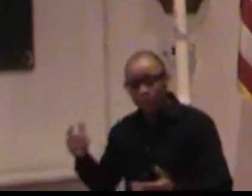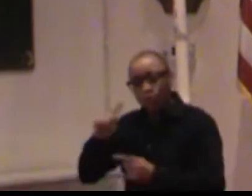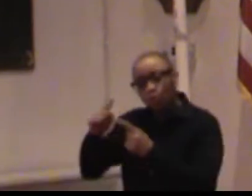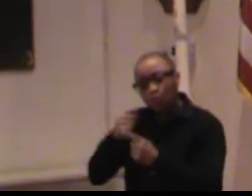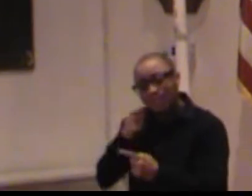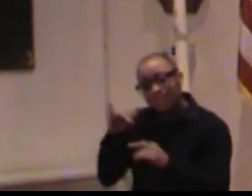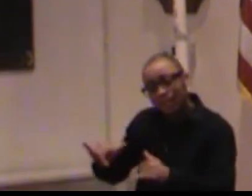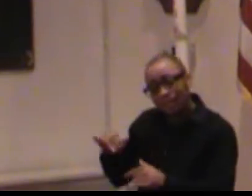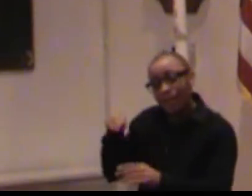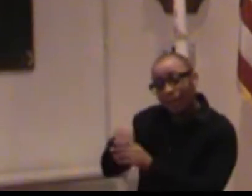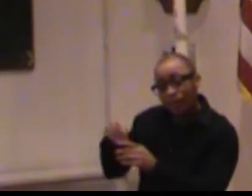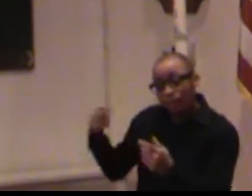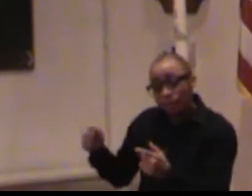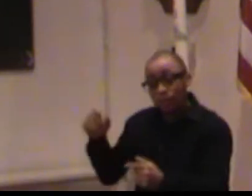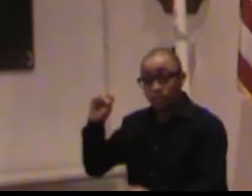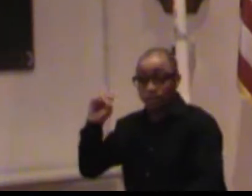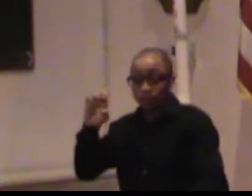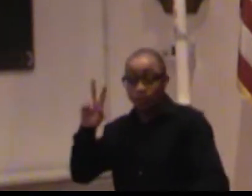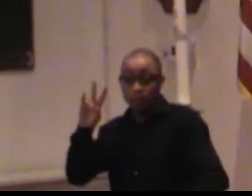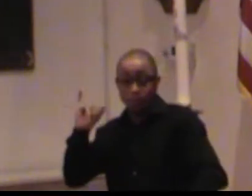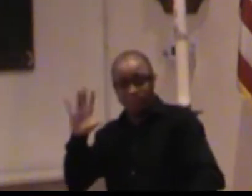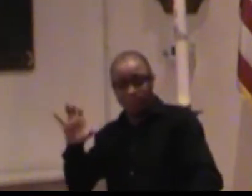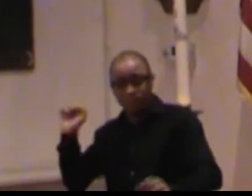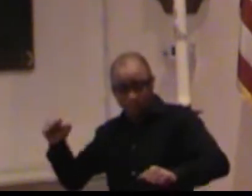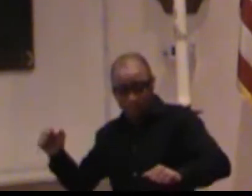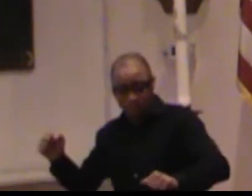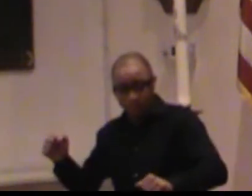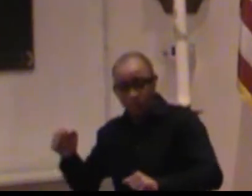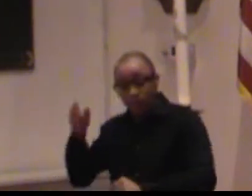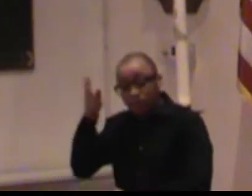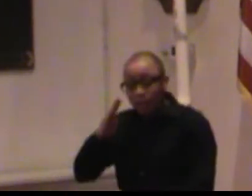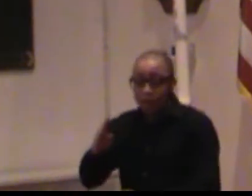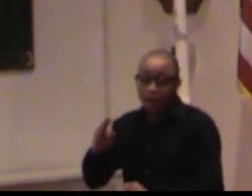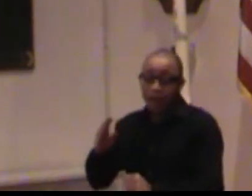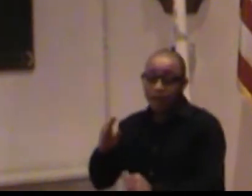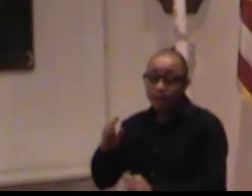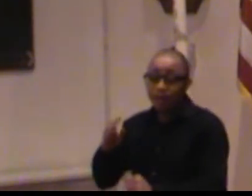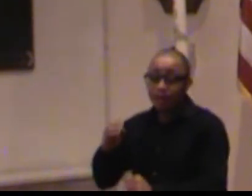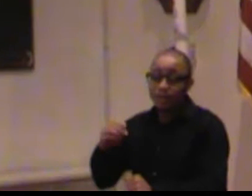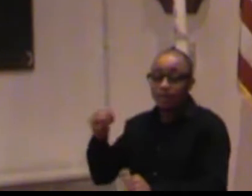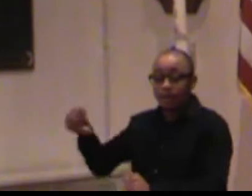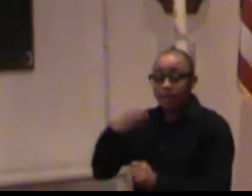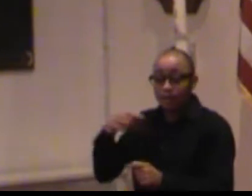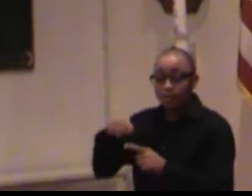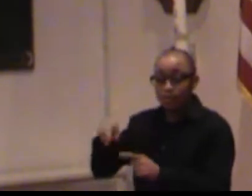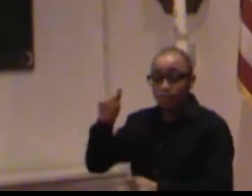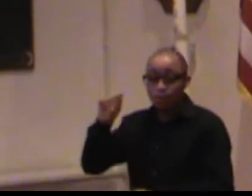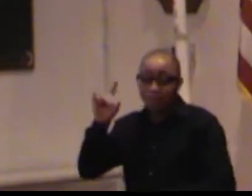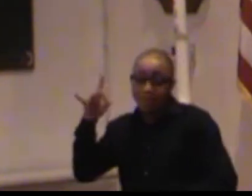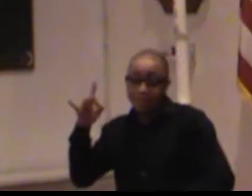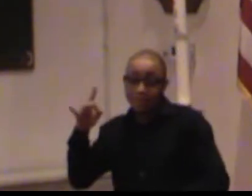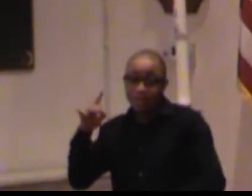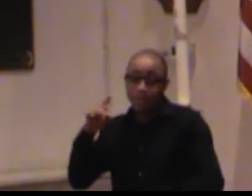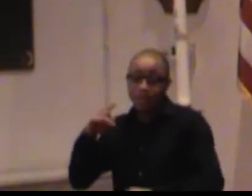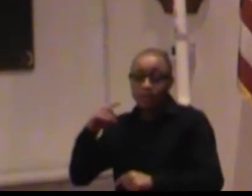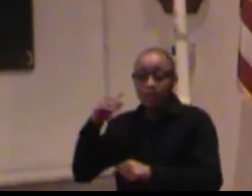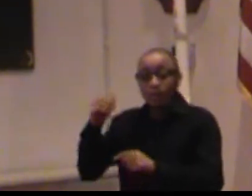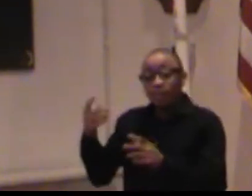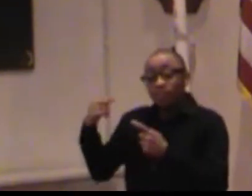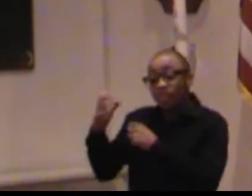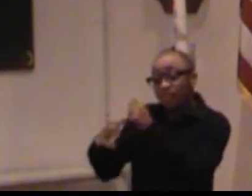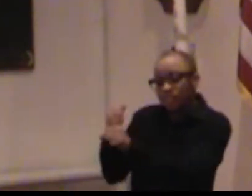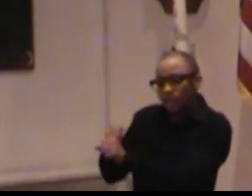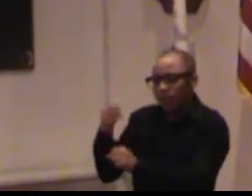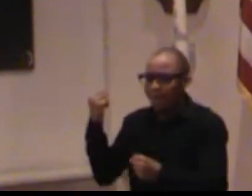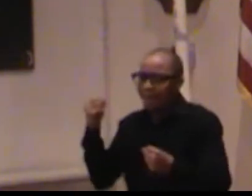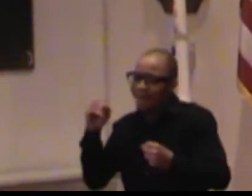said that in the service. And then I know that God gave me for 2018 that this is the year of fulfillment.